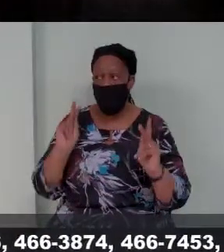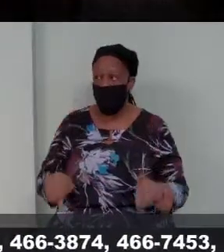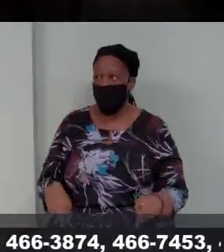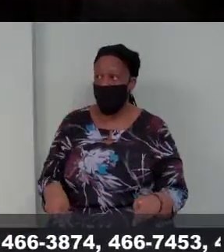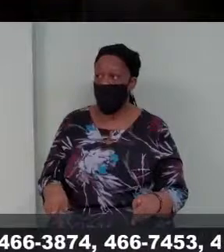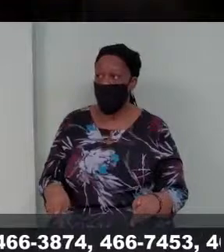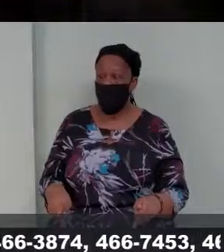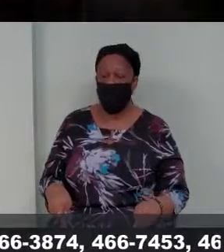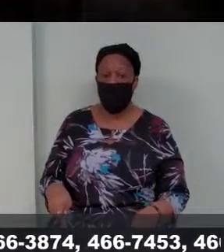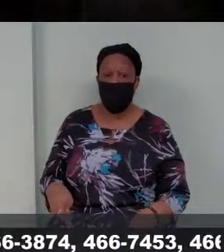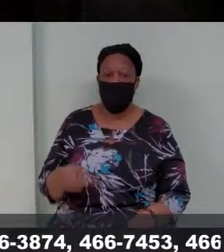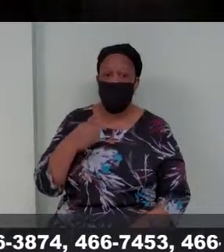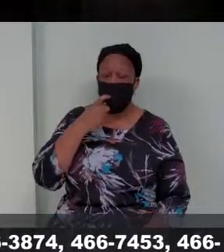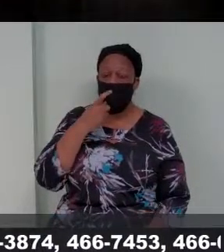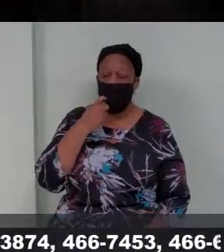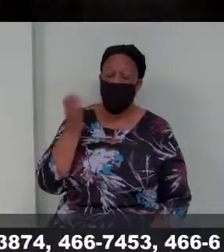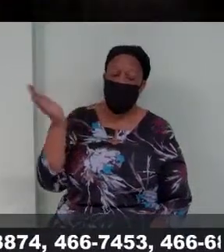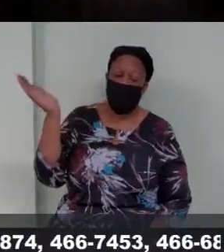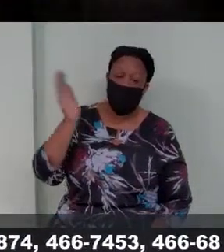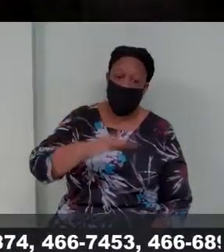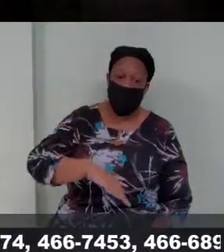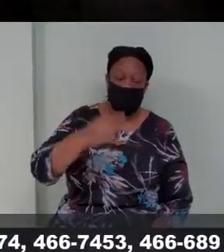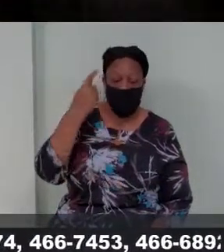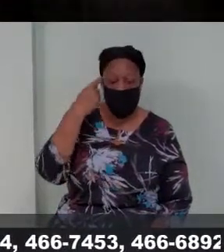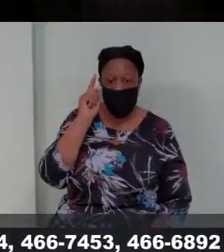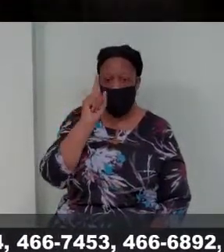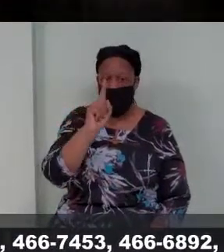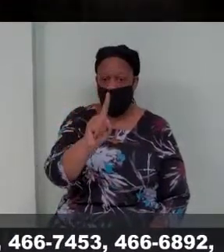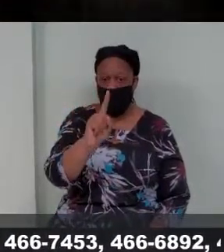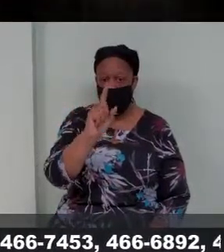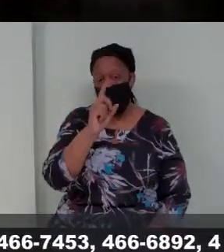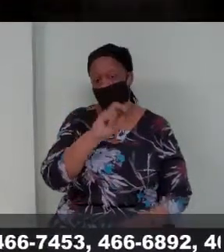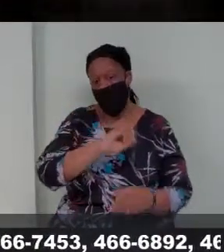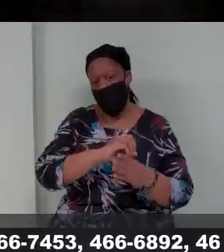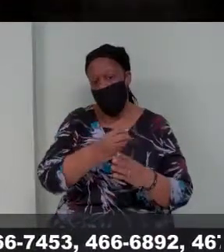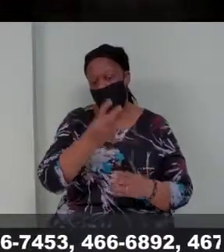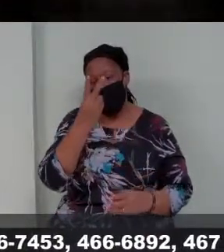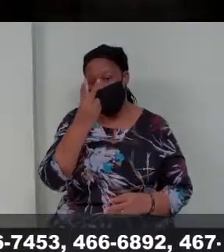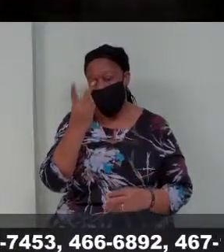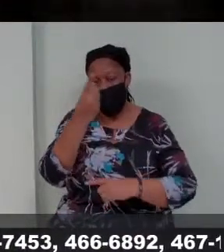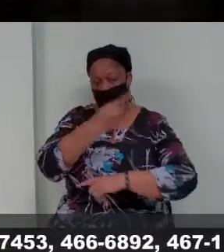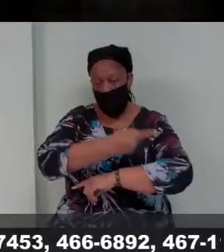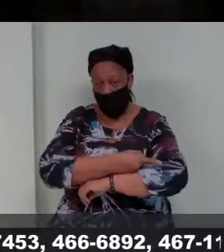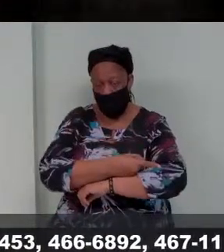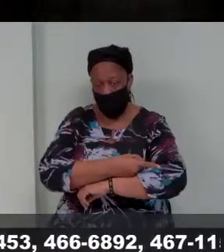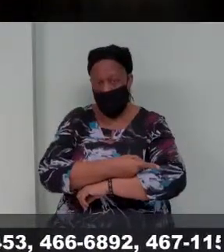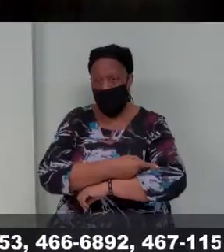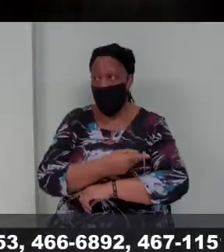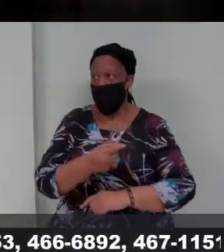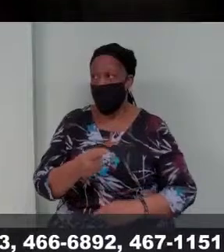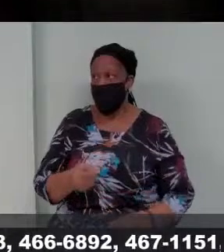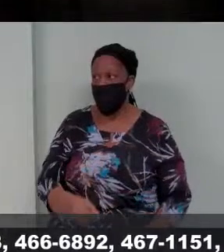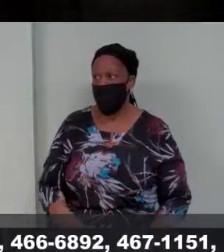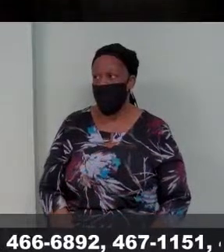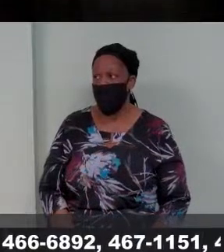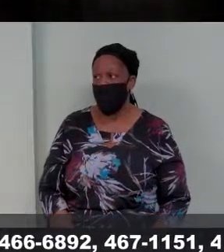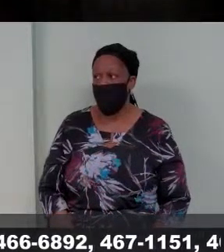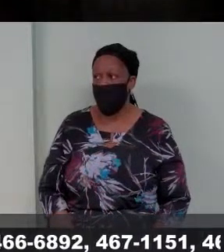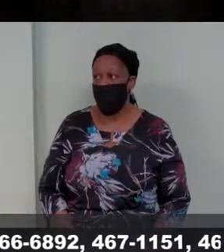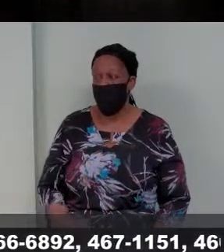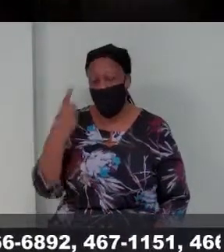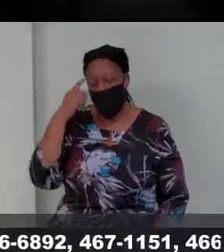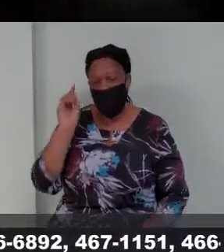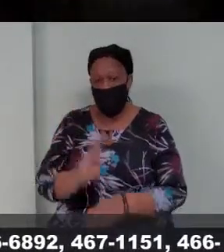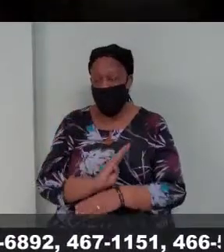1 or 2 days? And the second question, has the Ministry of Health